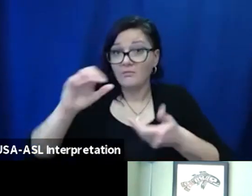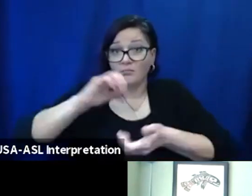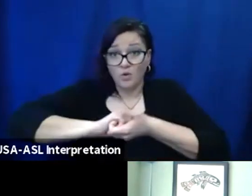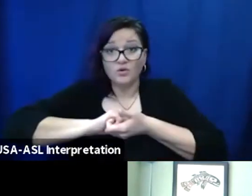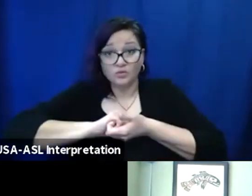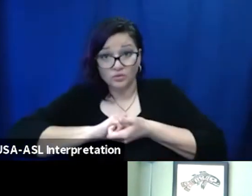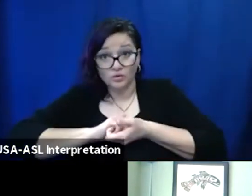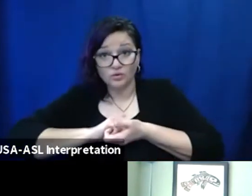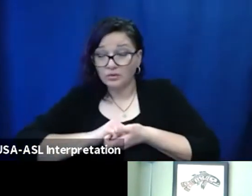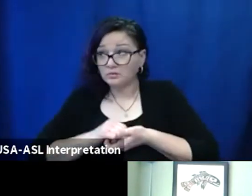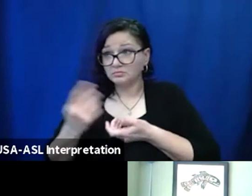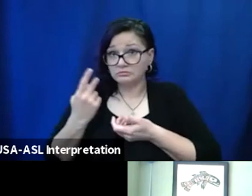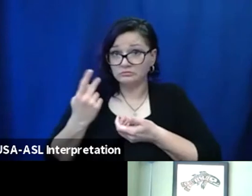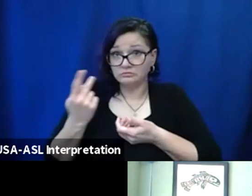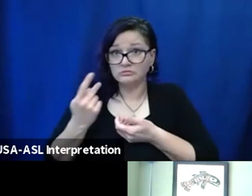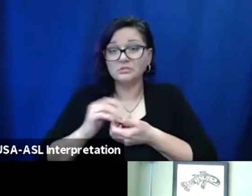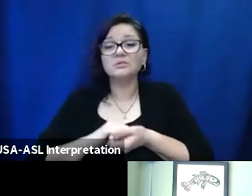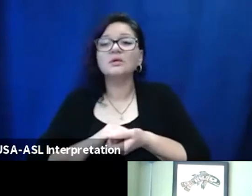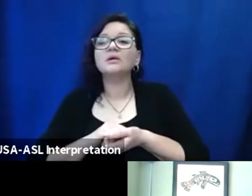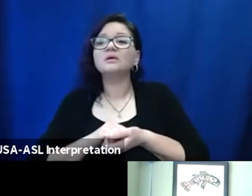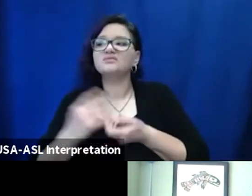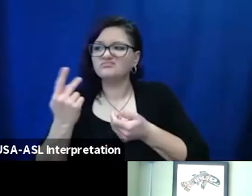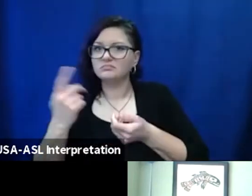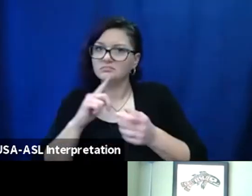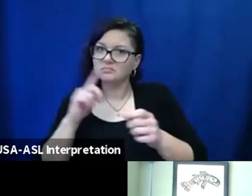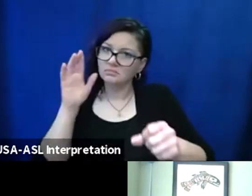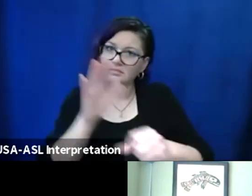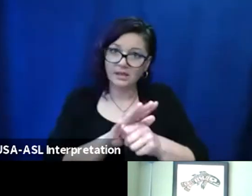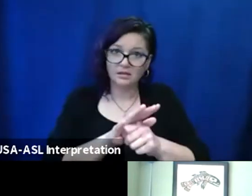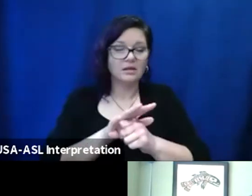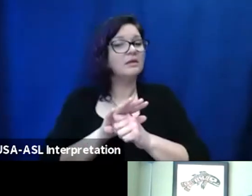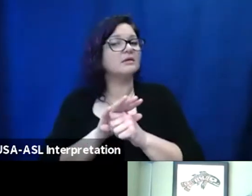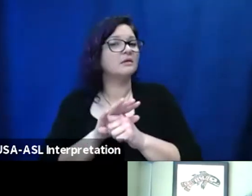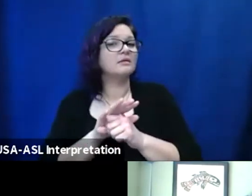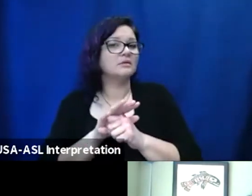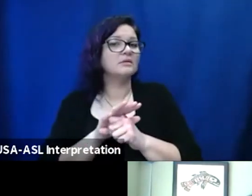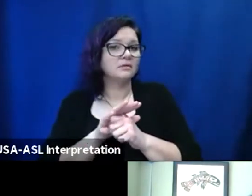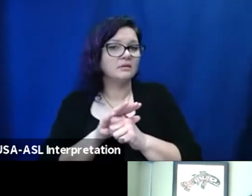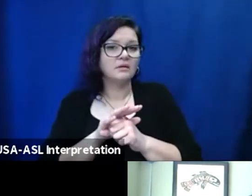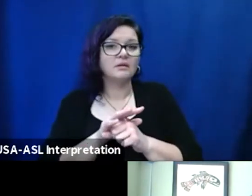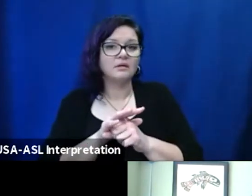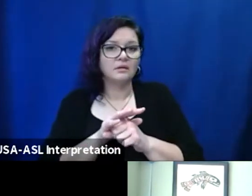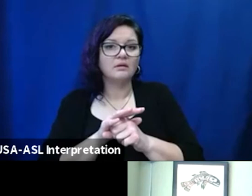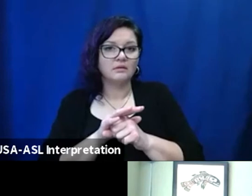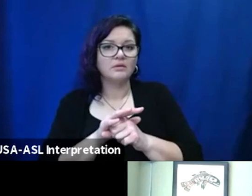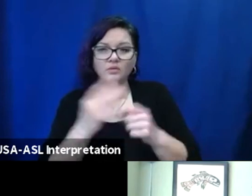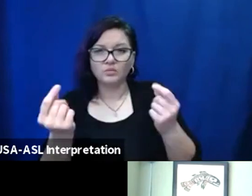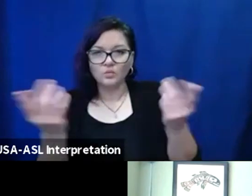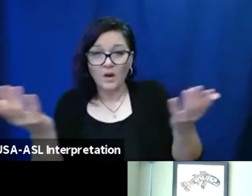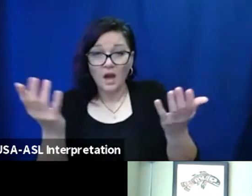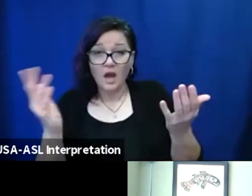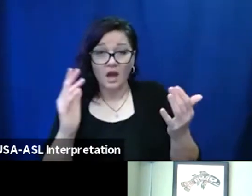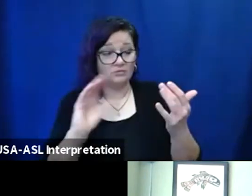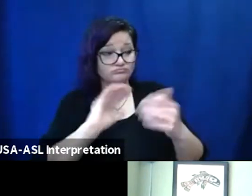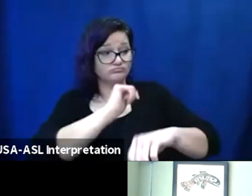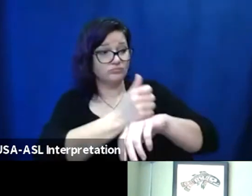we are committing to putting together a program. And